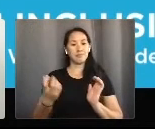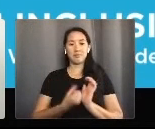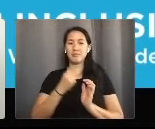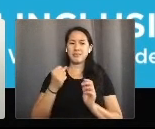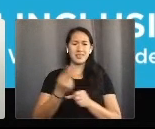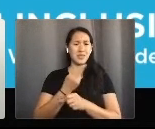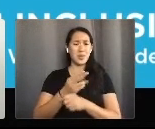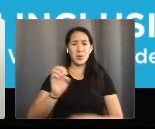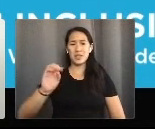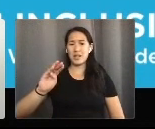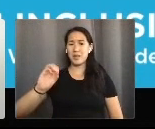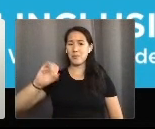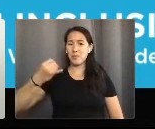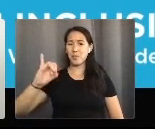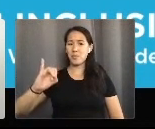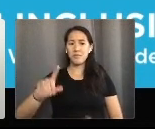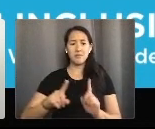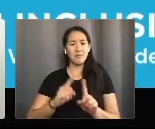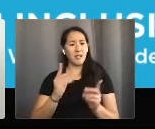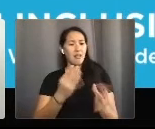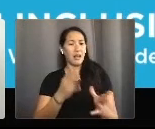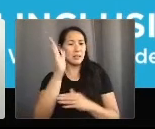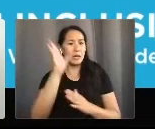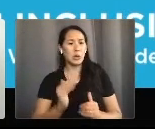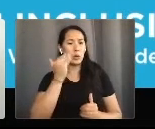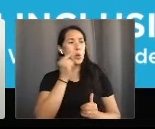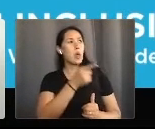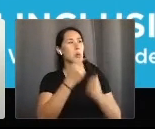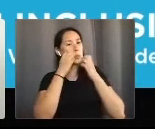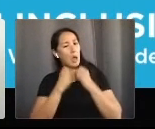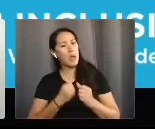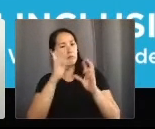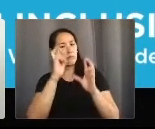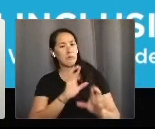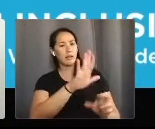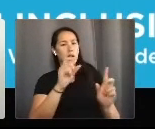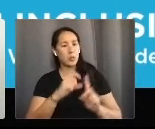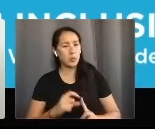But let speakers know that that you value them and that you heard them